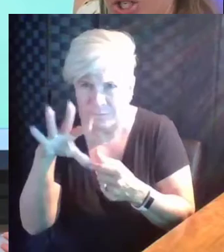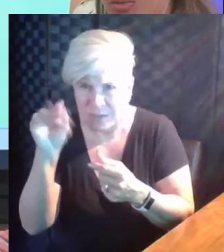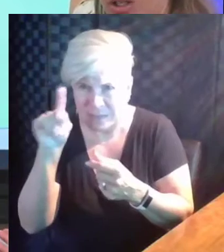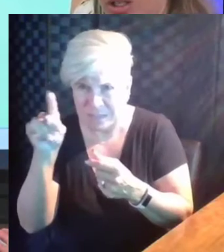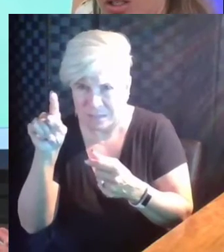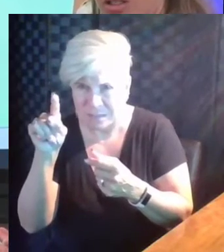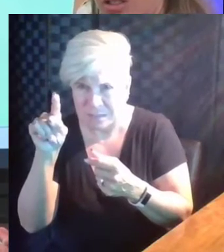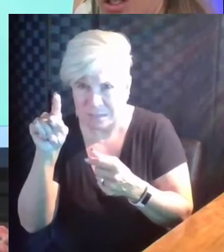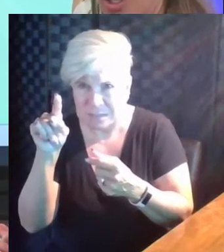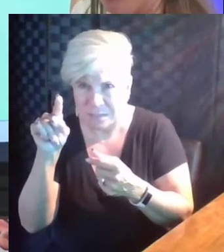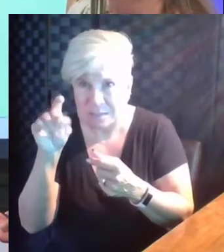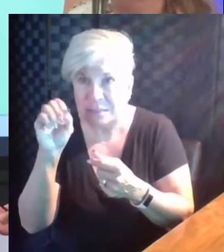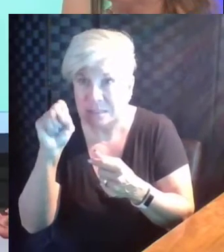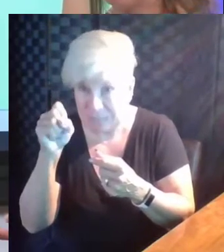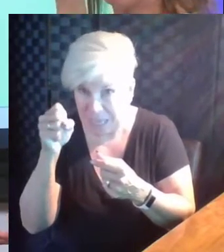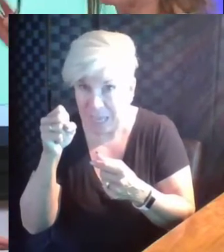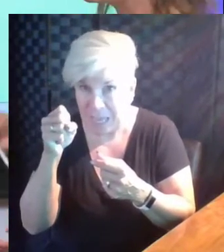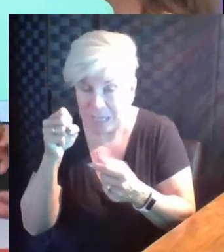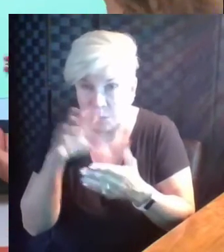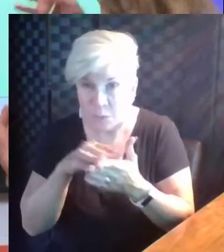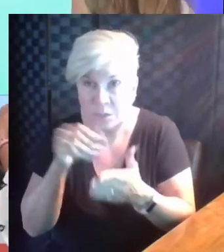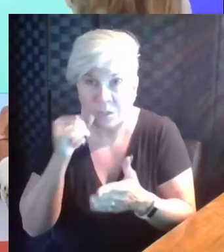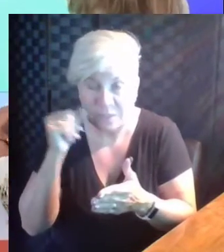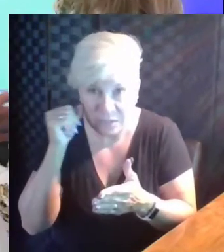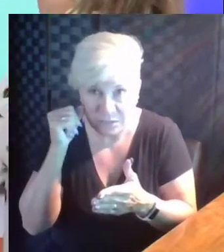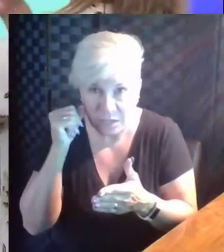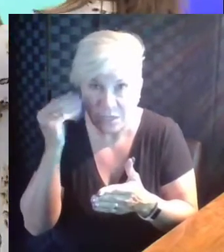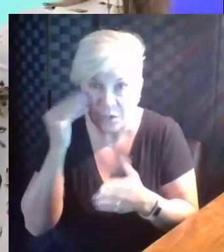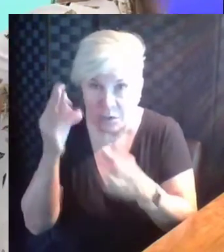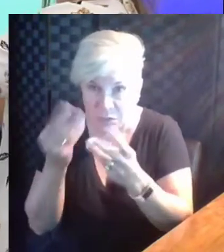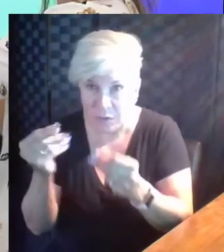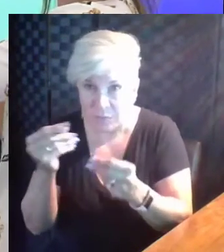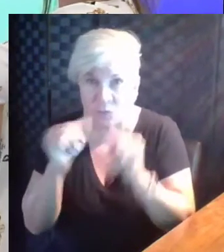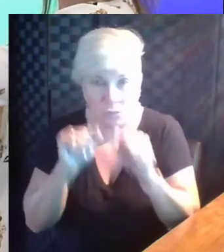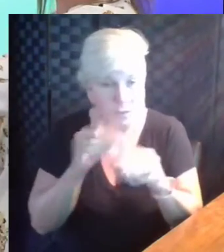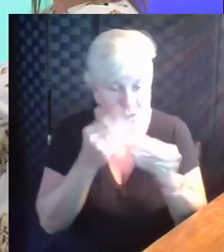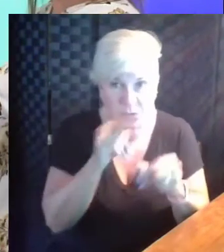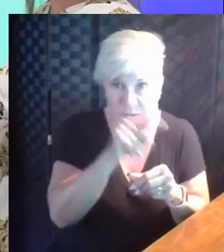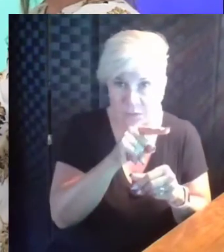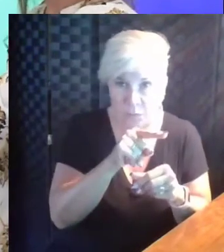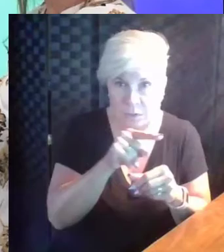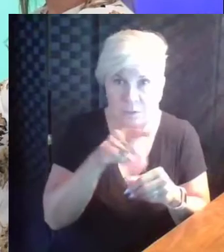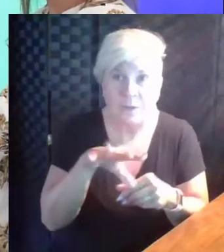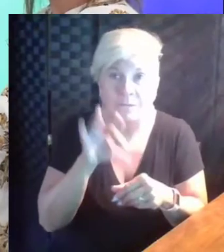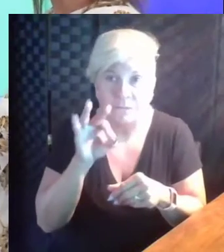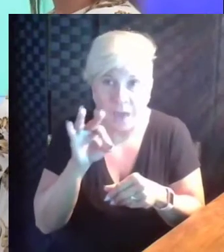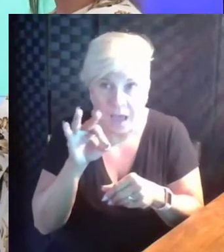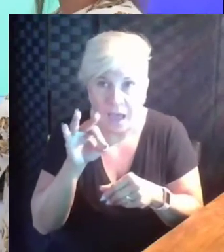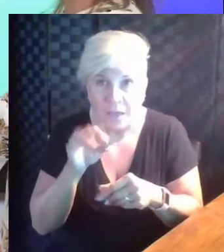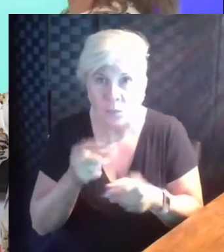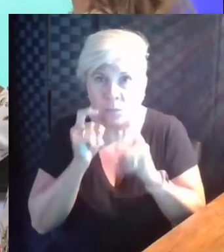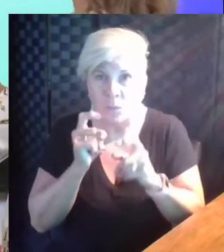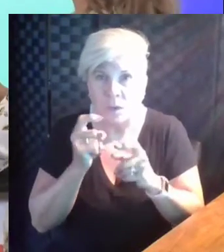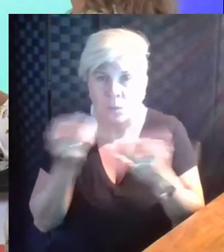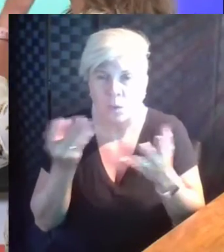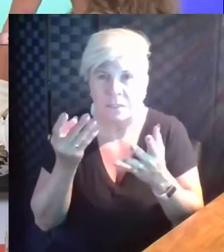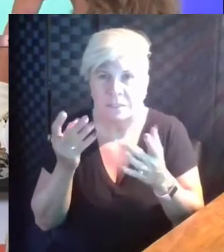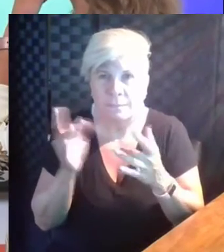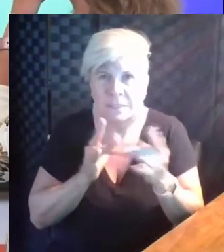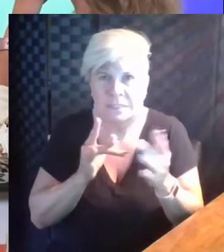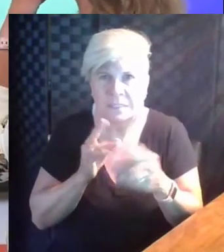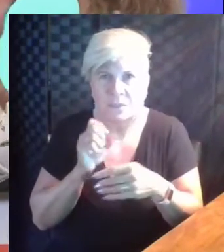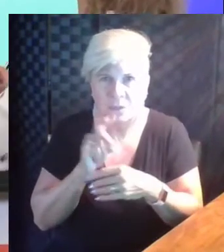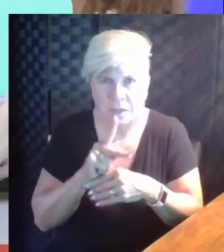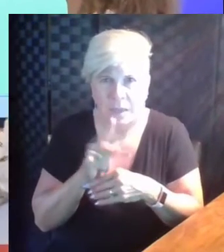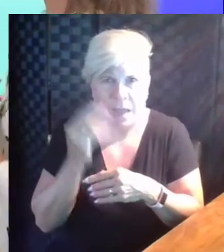this question mark? Sure you do. If you know how to solve this one, then you can solve this one. So let's find really quickly what's missing. All